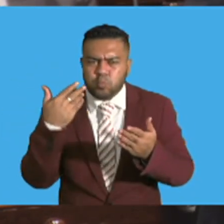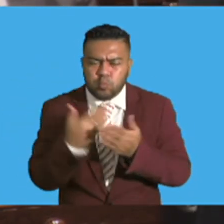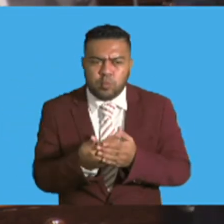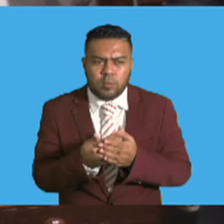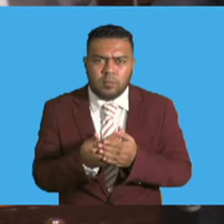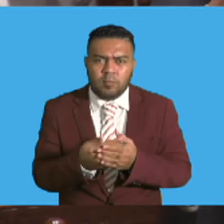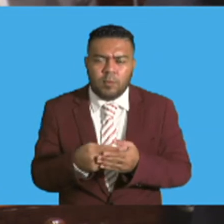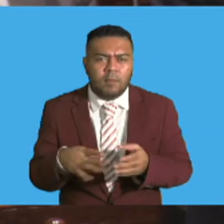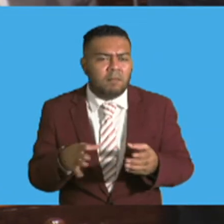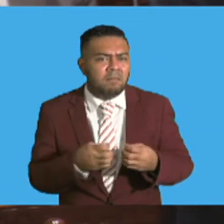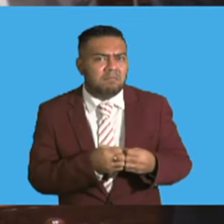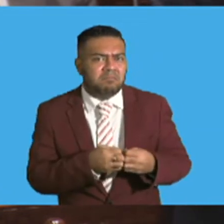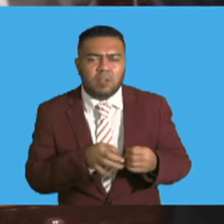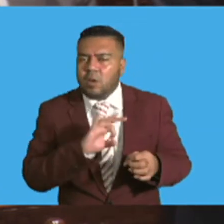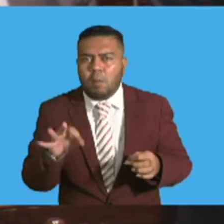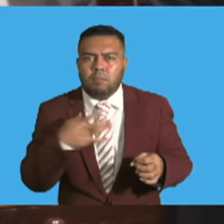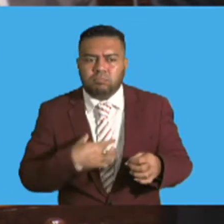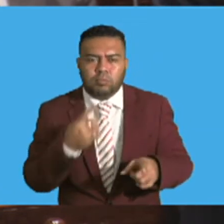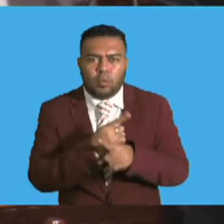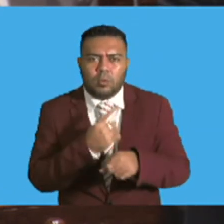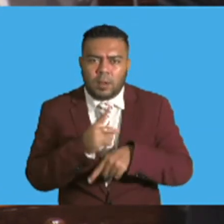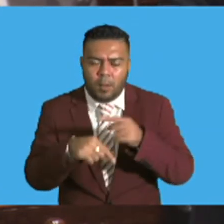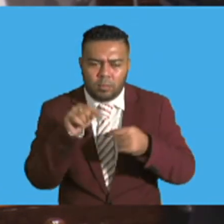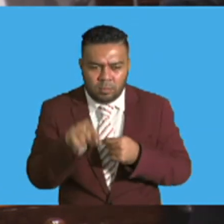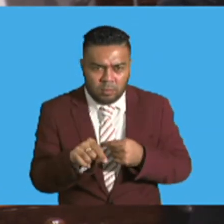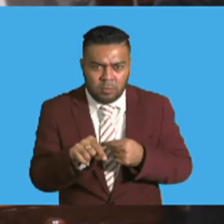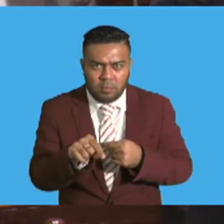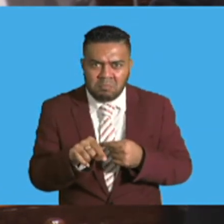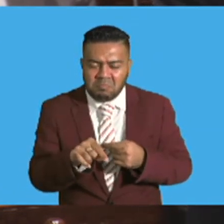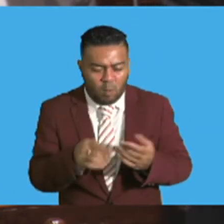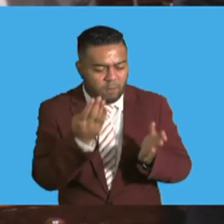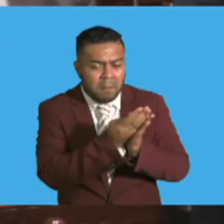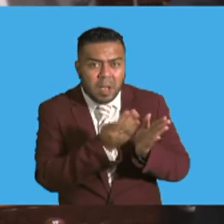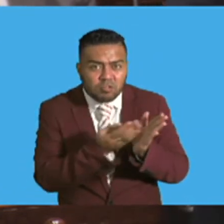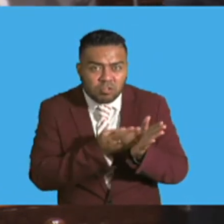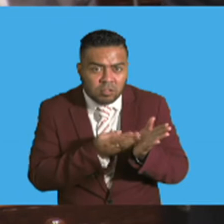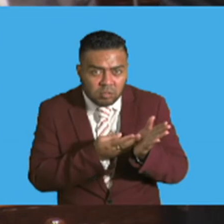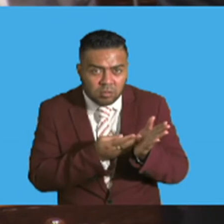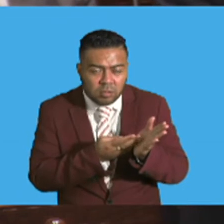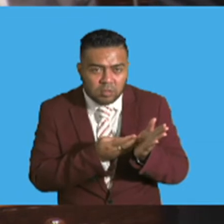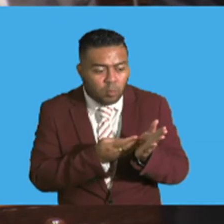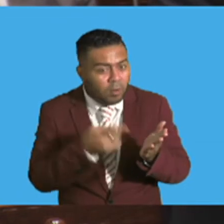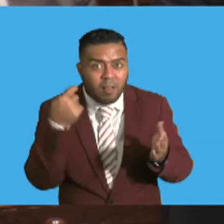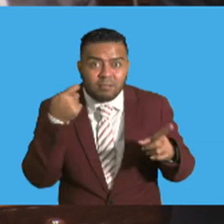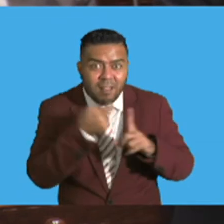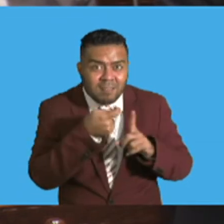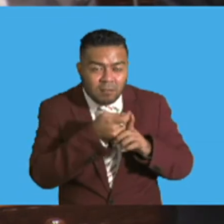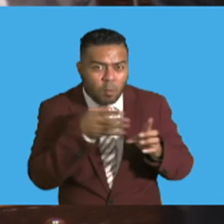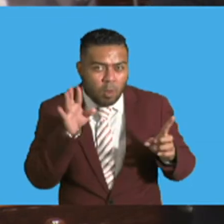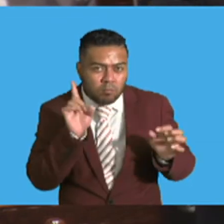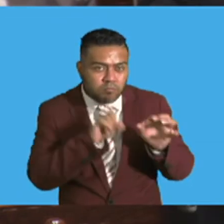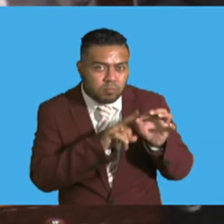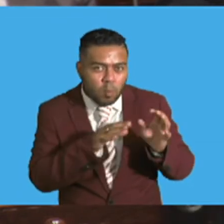their target. Nobody talked about that. When the budgeted target has been set, in fact, they have exceeded that. Of course, sometimes they have been below that.